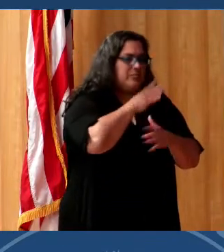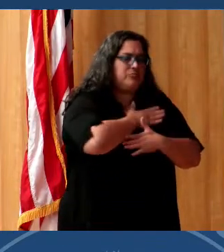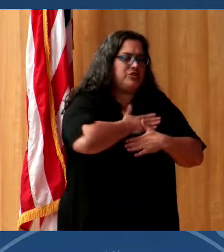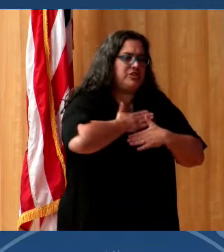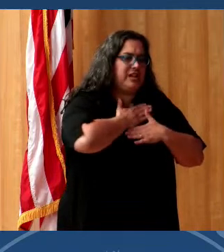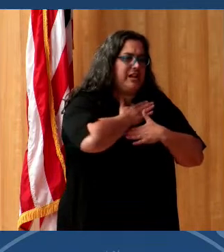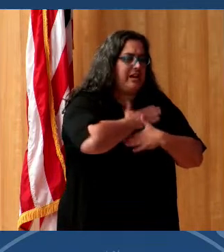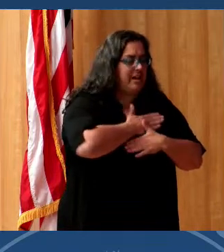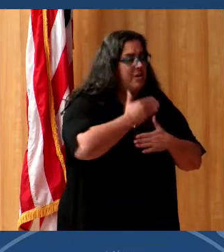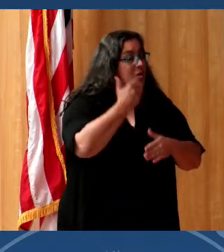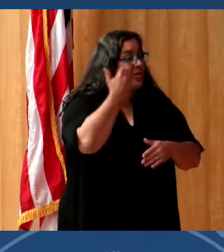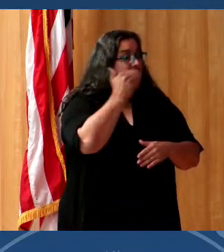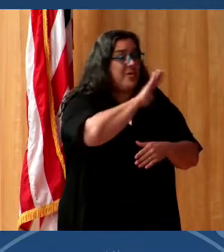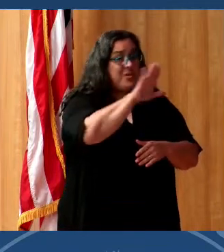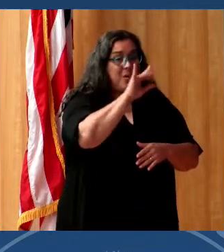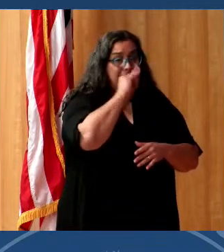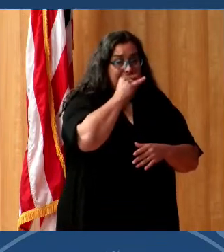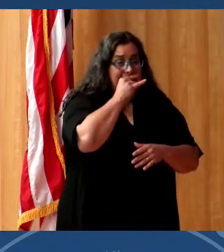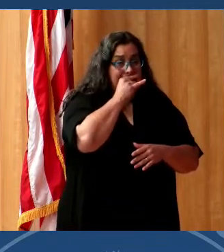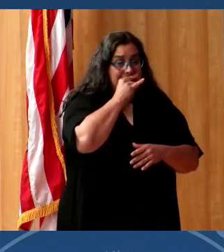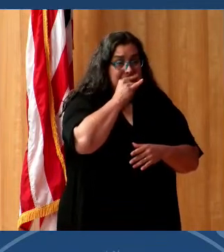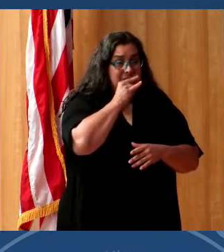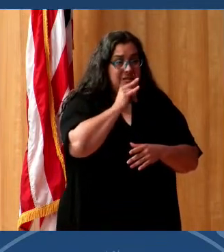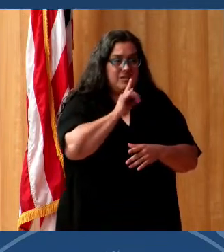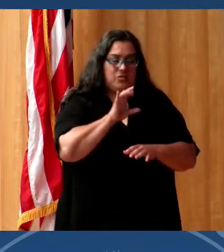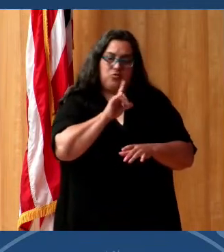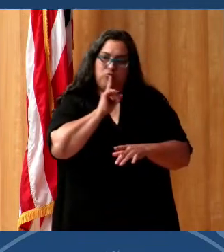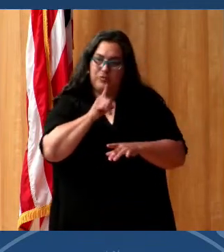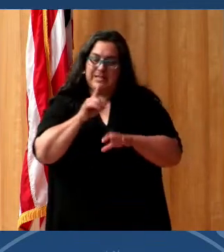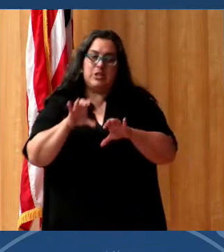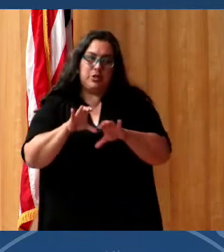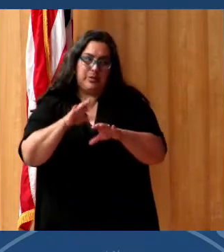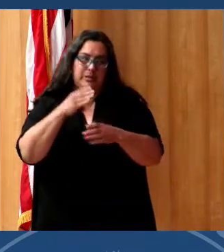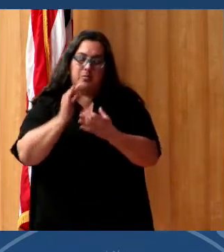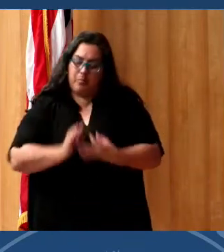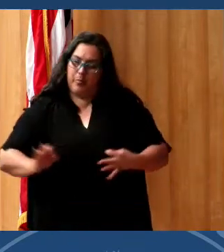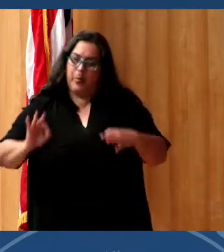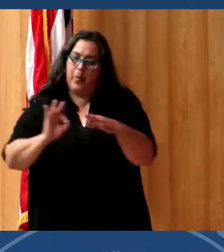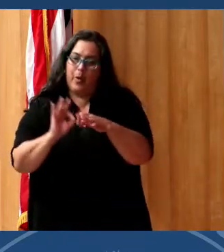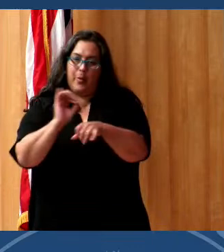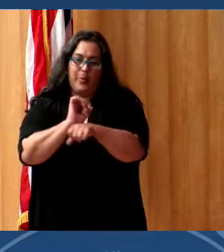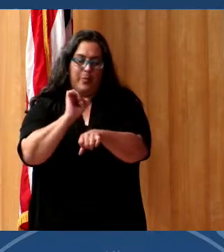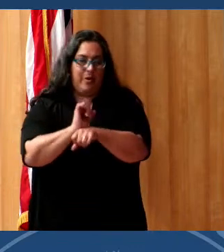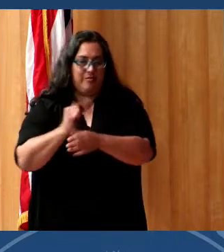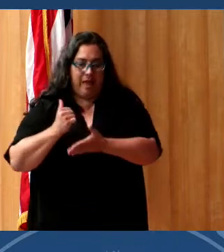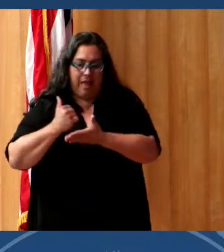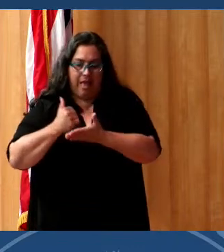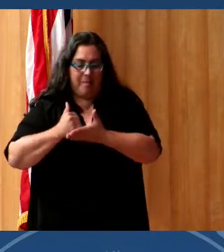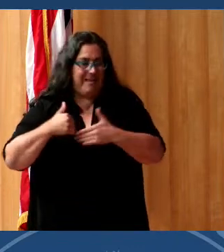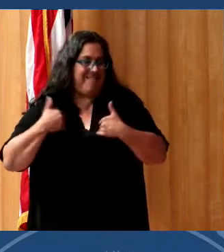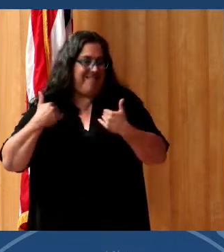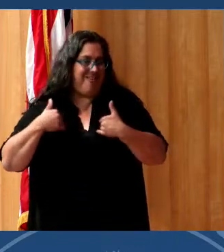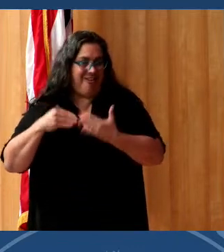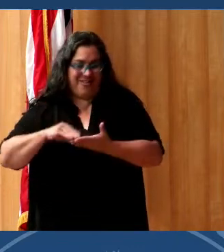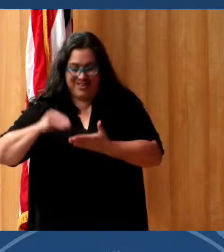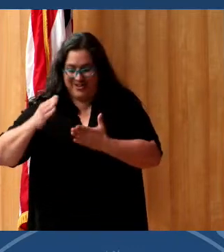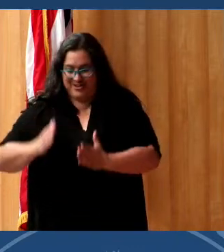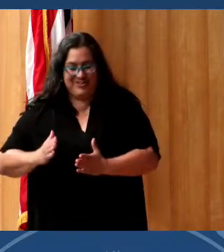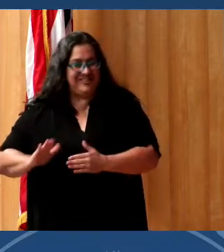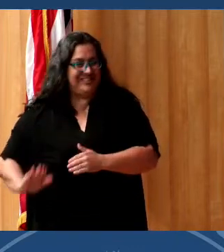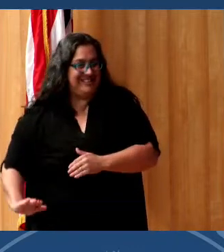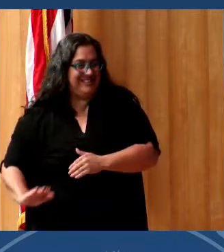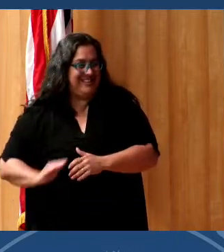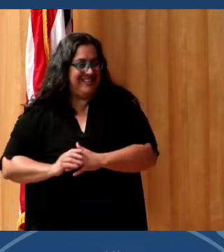and know that your kids were doing really, really important work with our youngest learners, those who have arguably